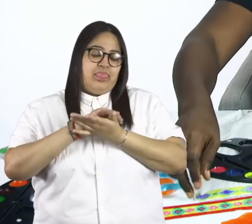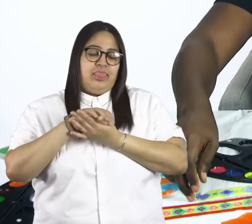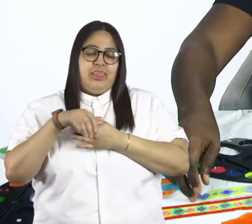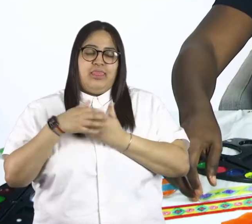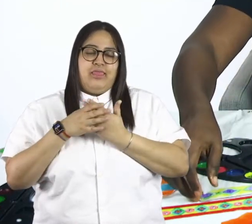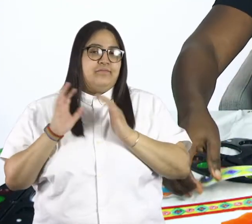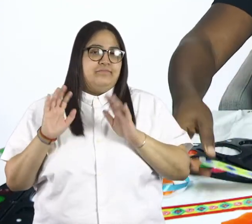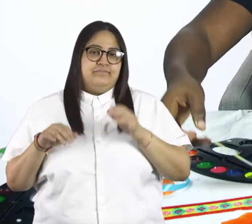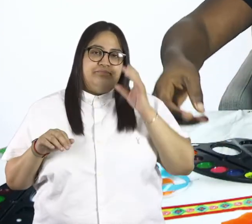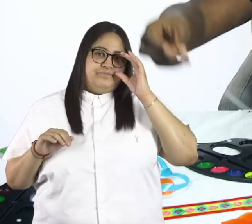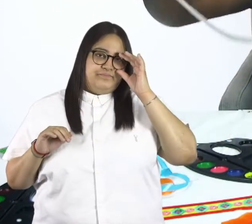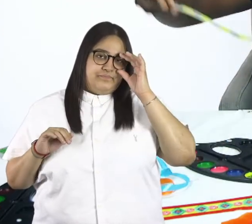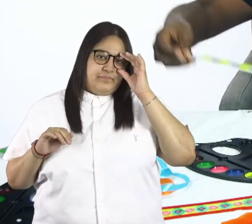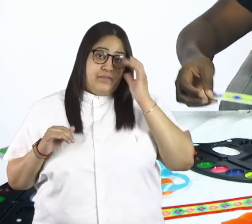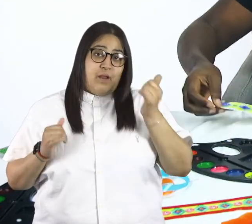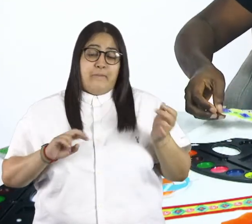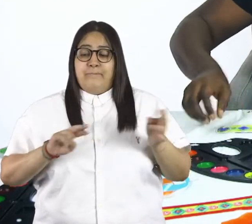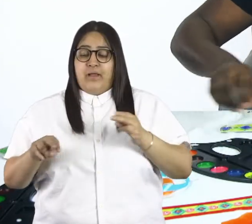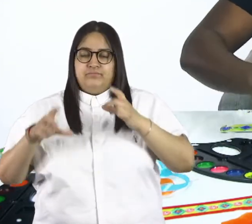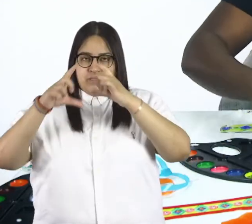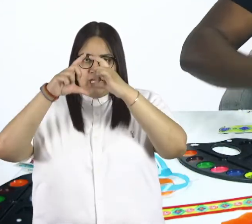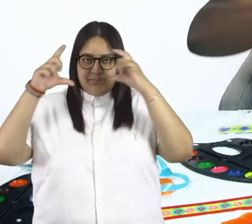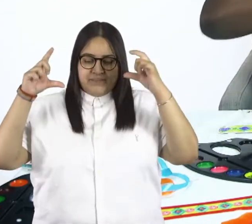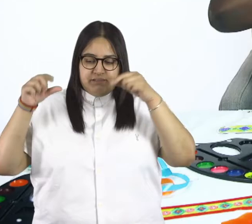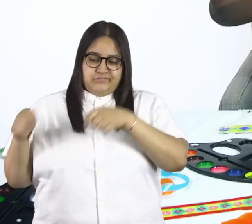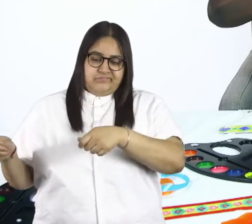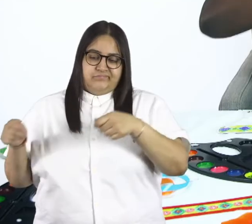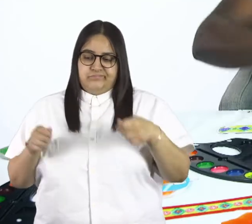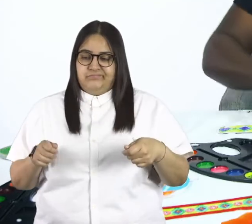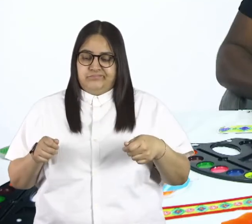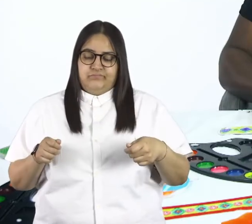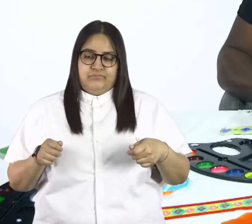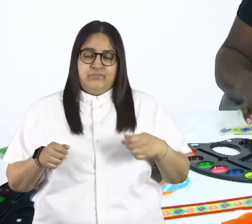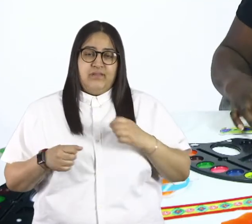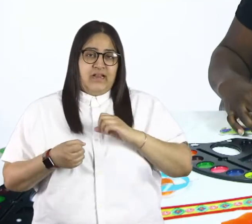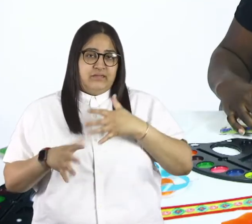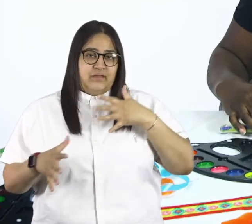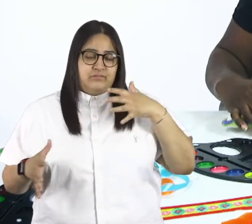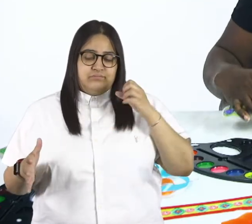All right, going back to our headpiece. We've applied some glitter,